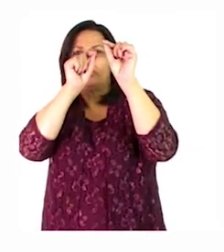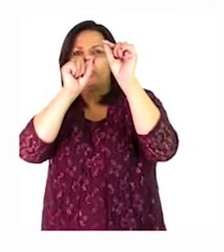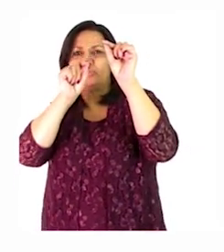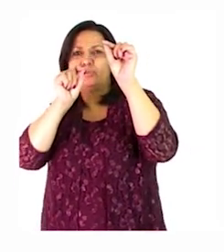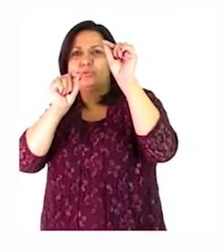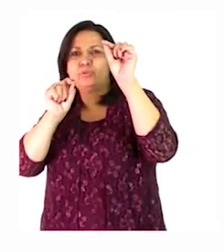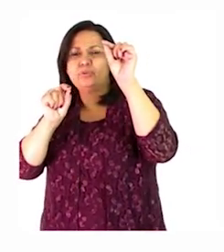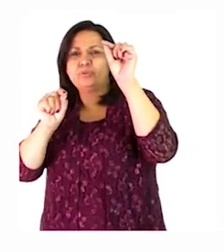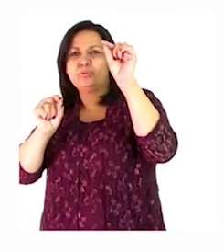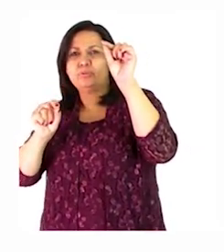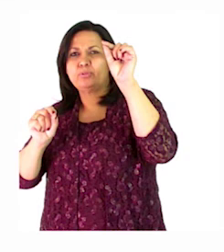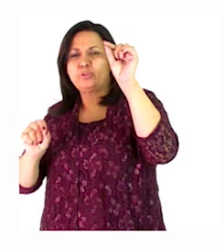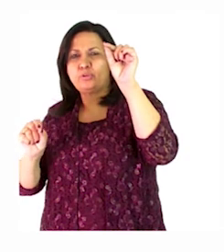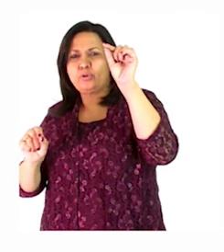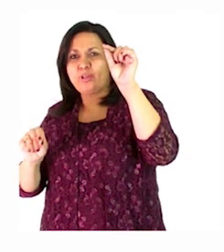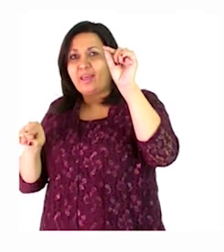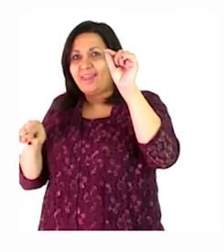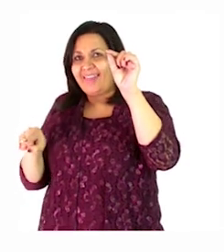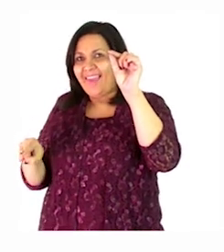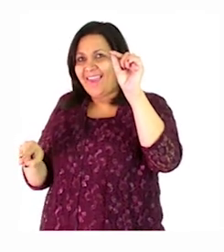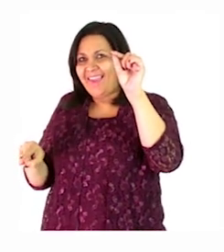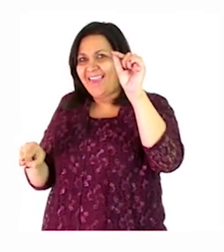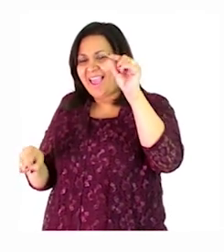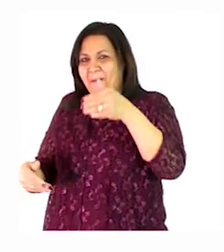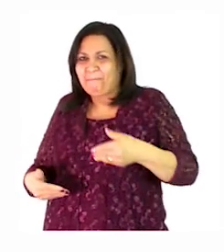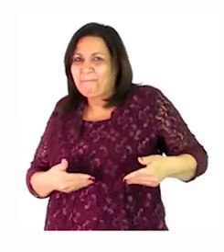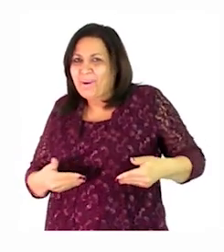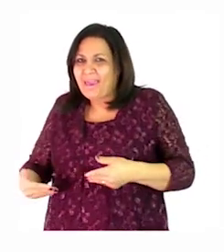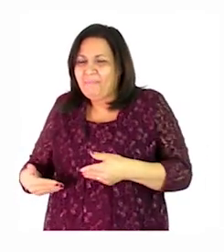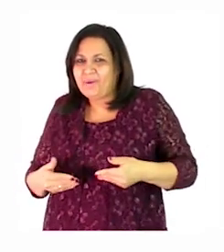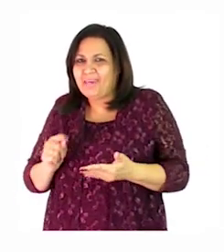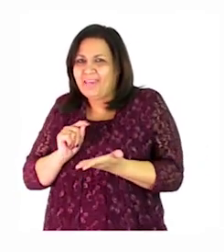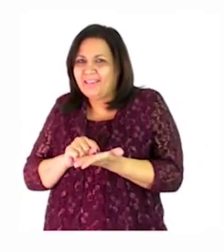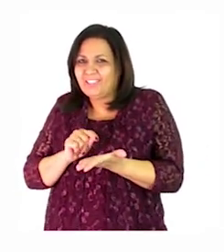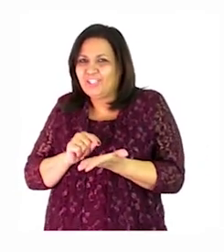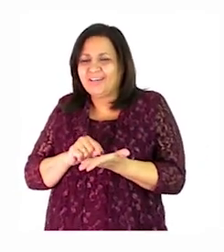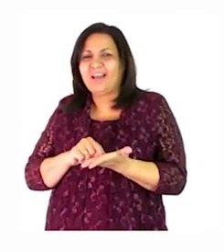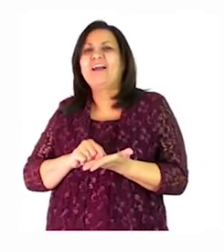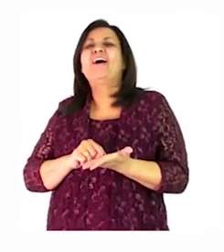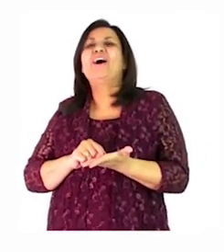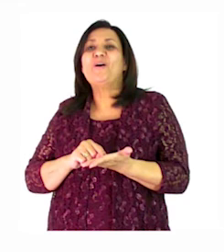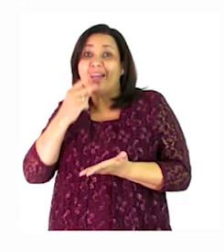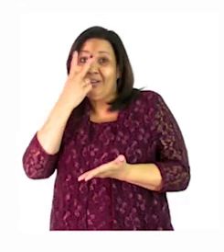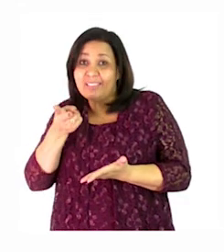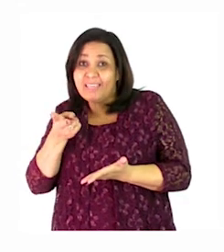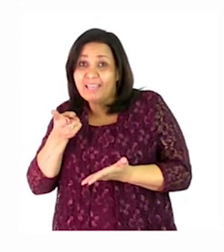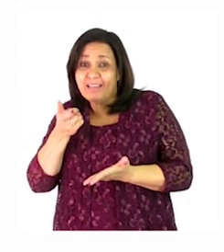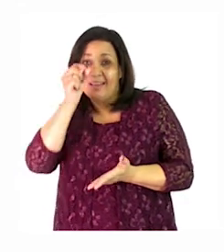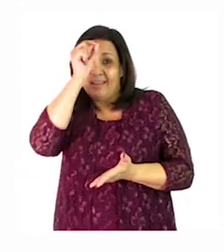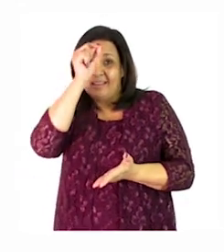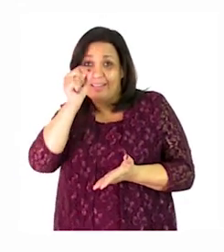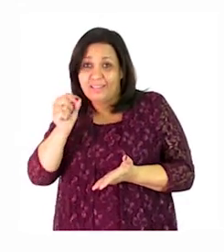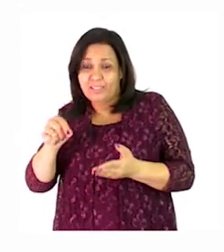to walk on the path from the first dot to the chick's dot. So we need to